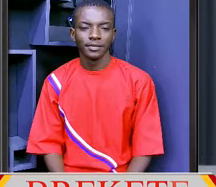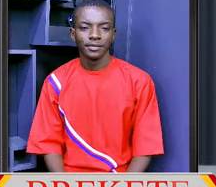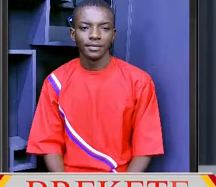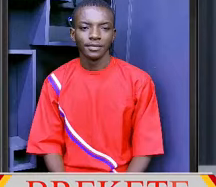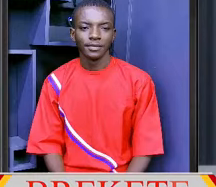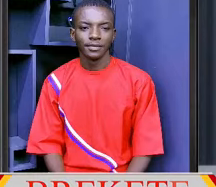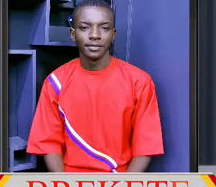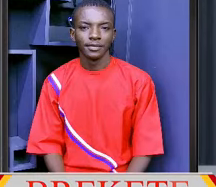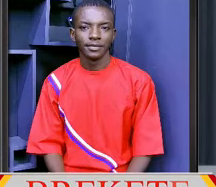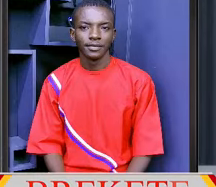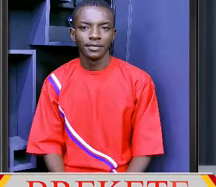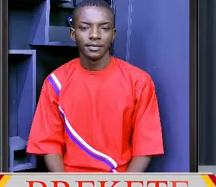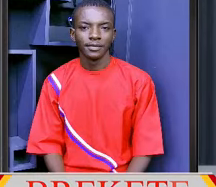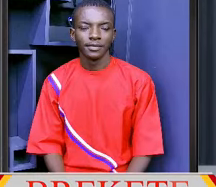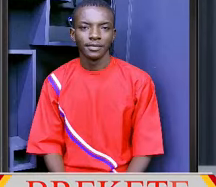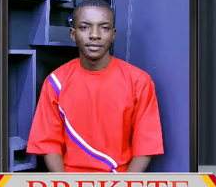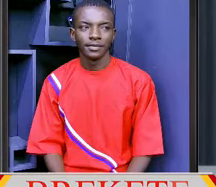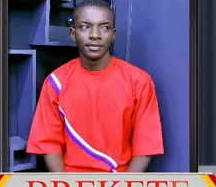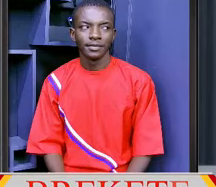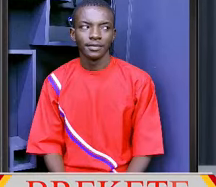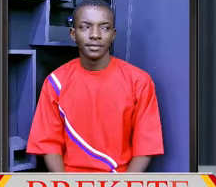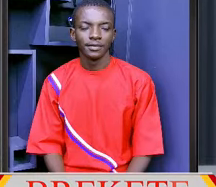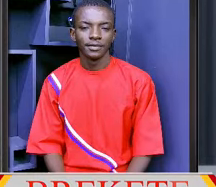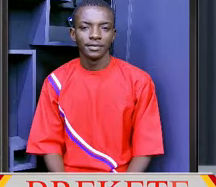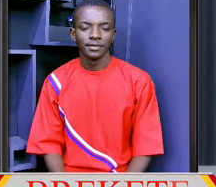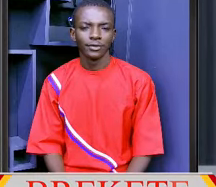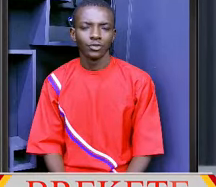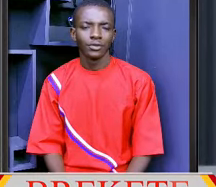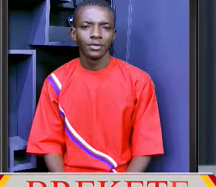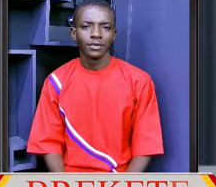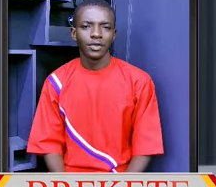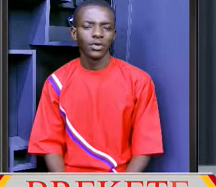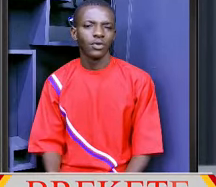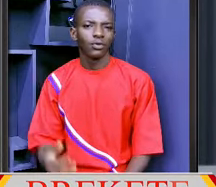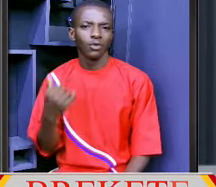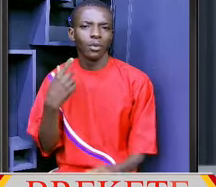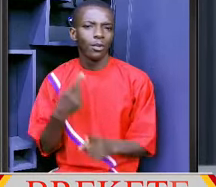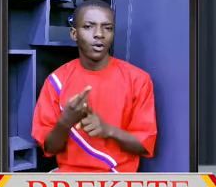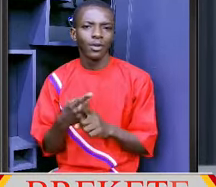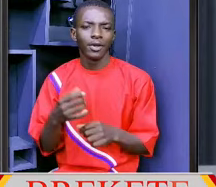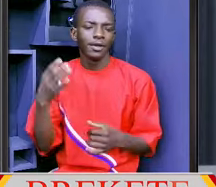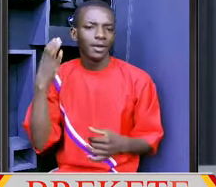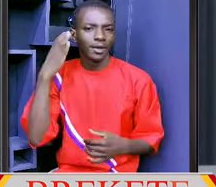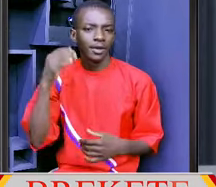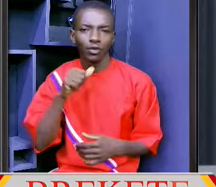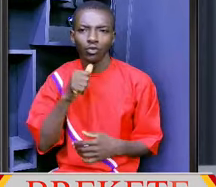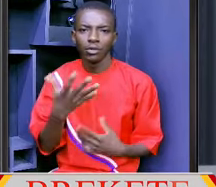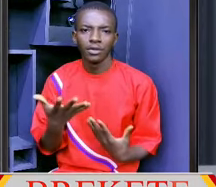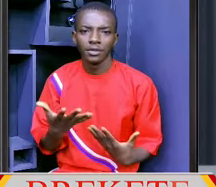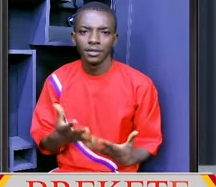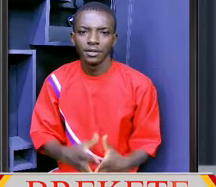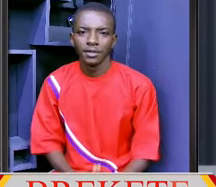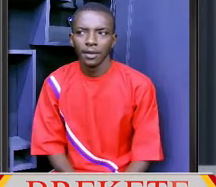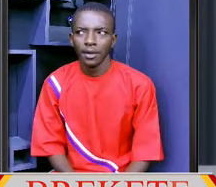Amen, God, bless you. Yeah, I mean, they make you position the phone properly. Make I hear you, yeah? Yes, sir.